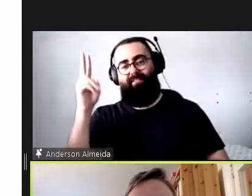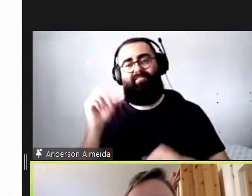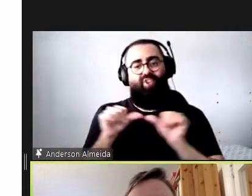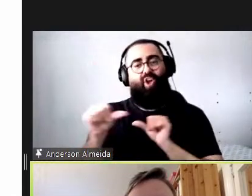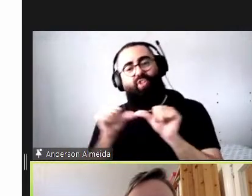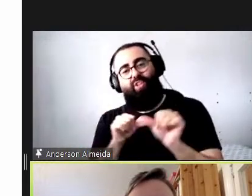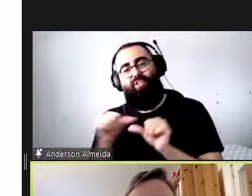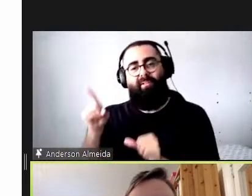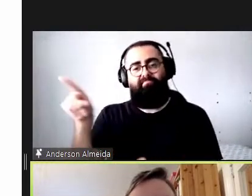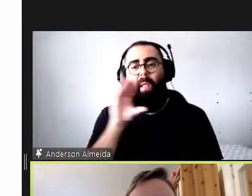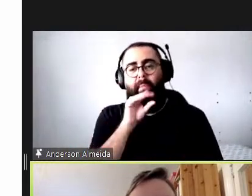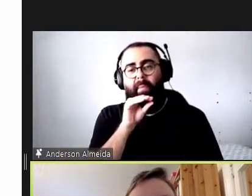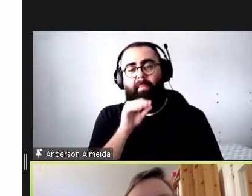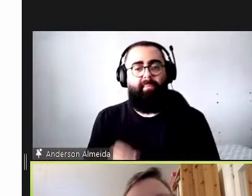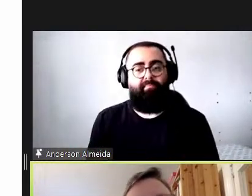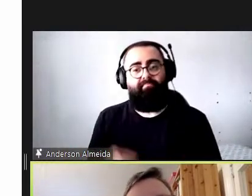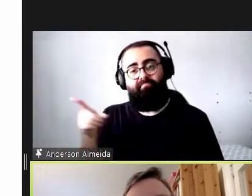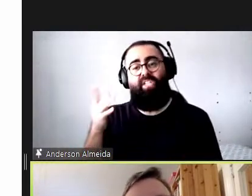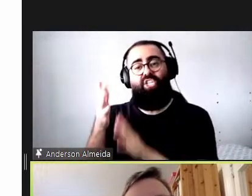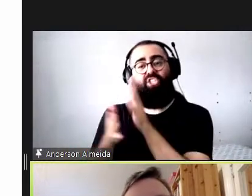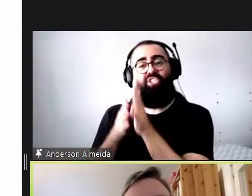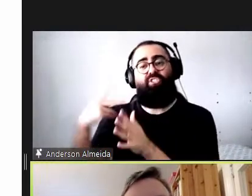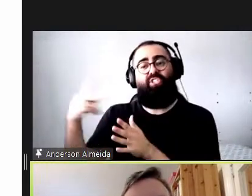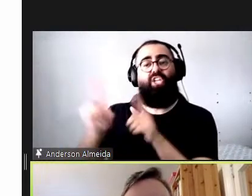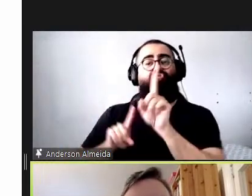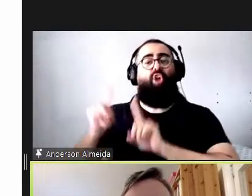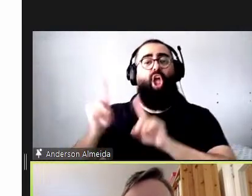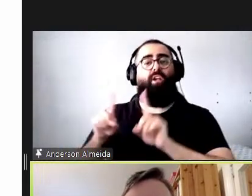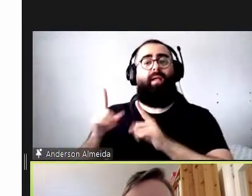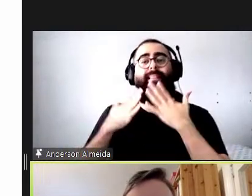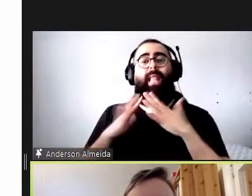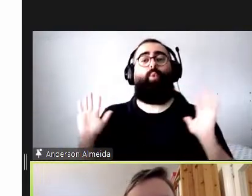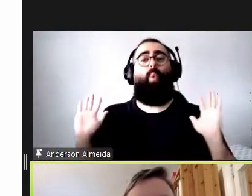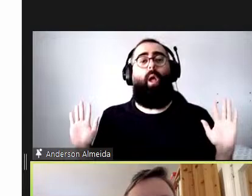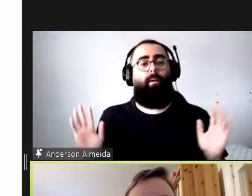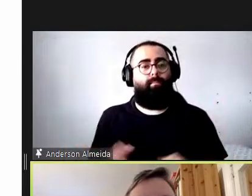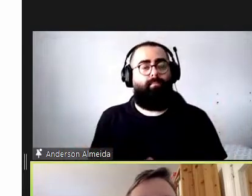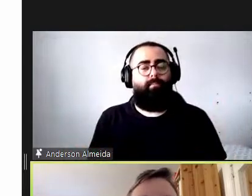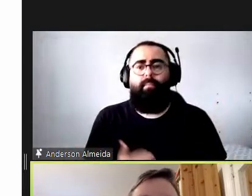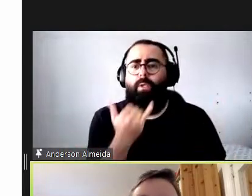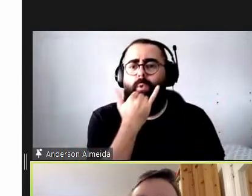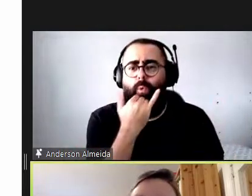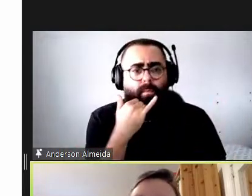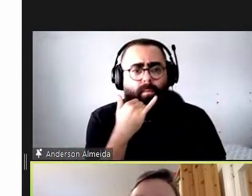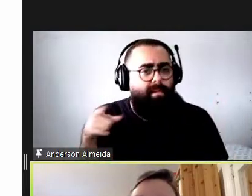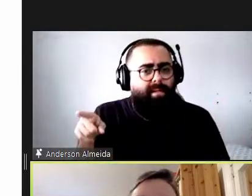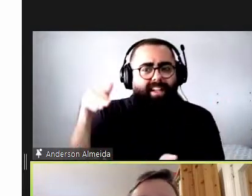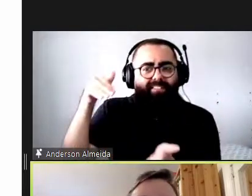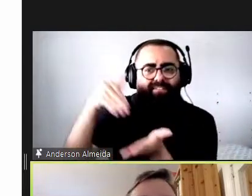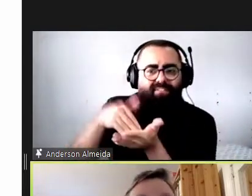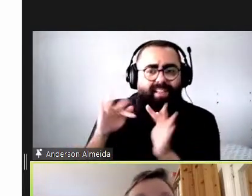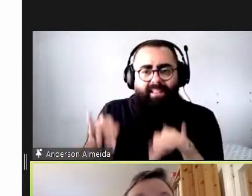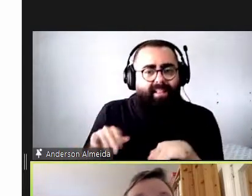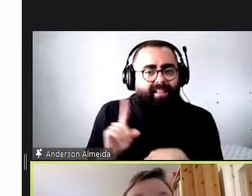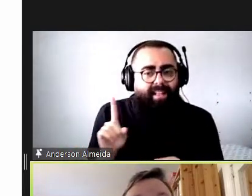So this is where, no, this is not yet my fun slide, but I'm almost there.